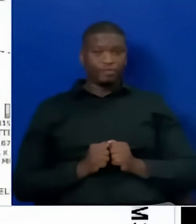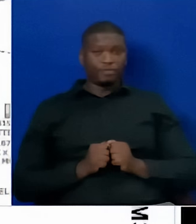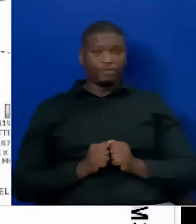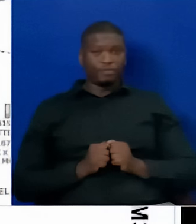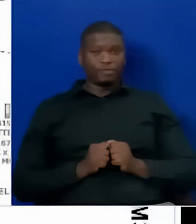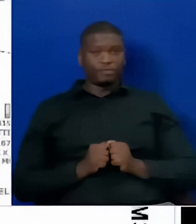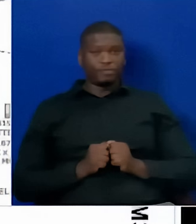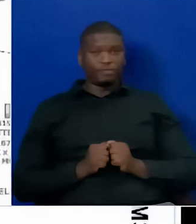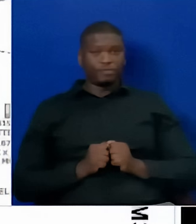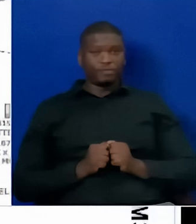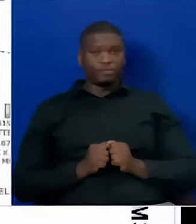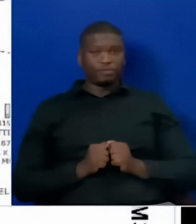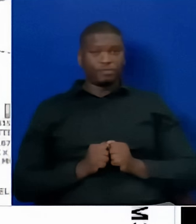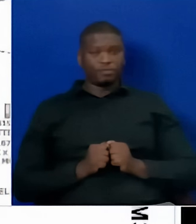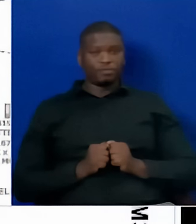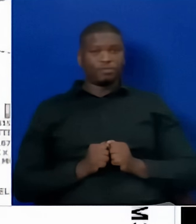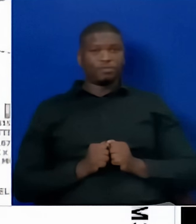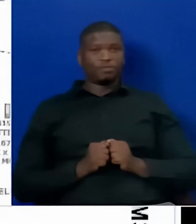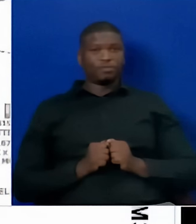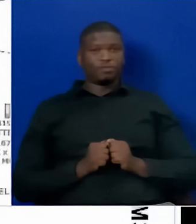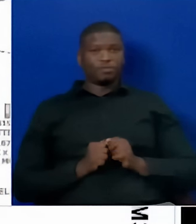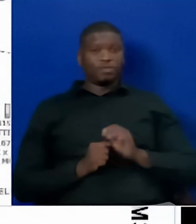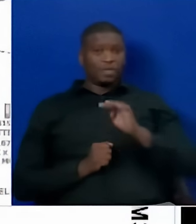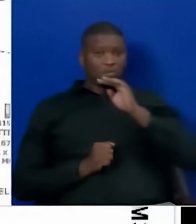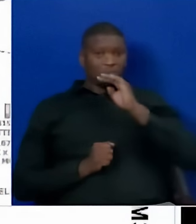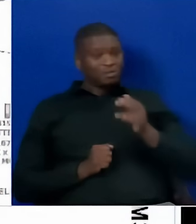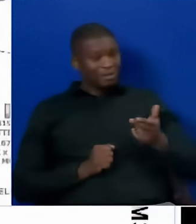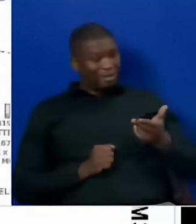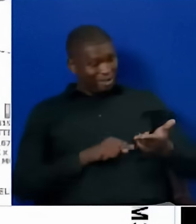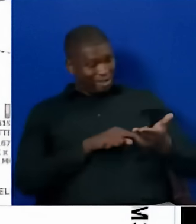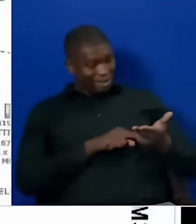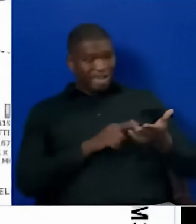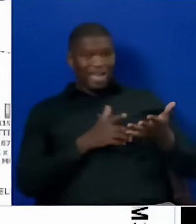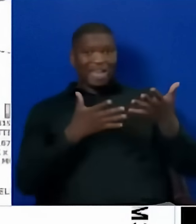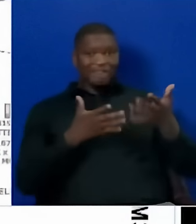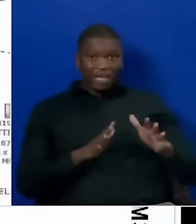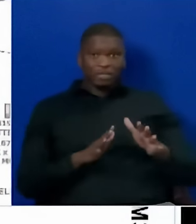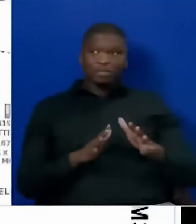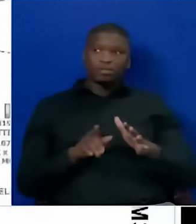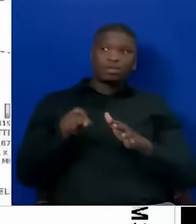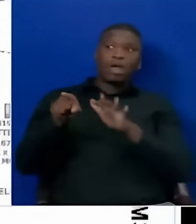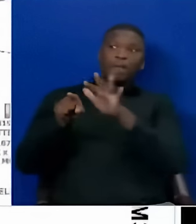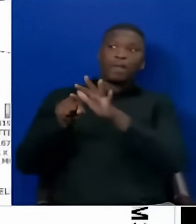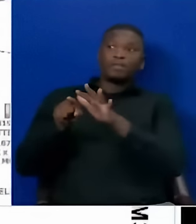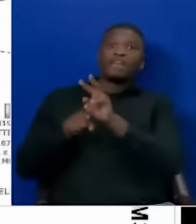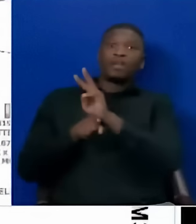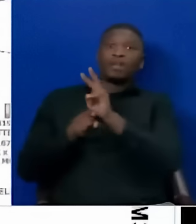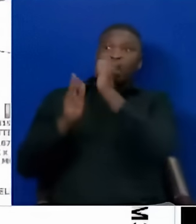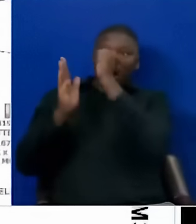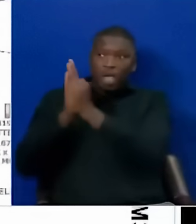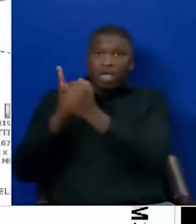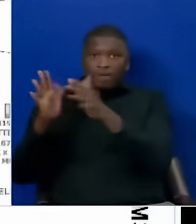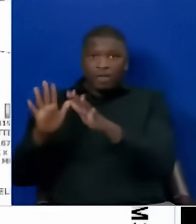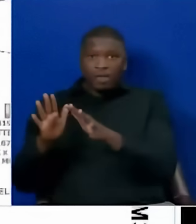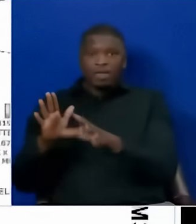this case seized in Bramley was used in the murder in Vereniging and another 8 different murder or attempted